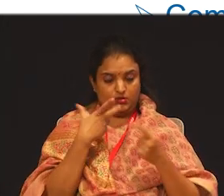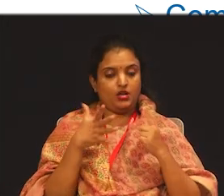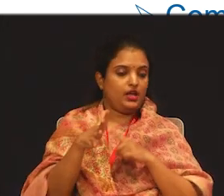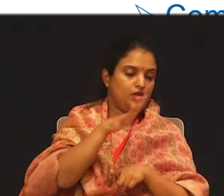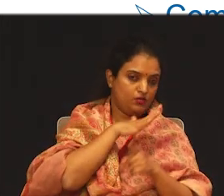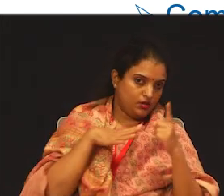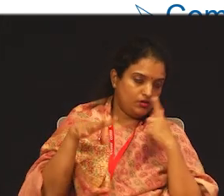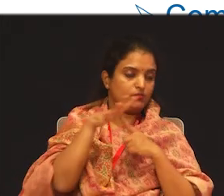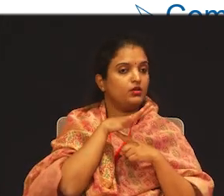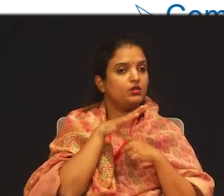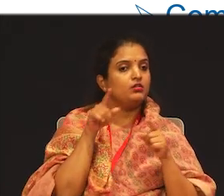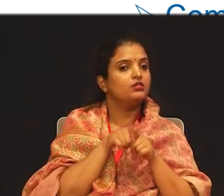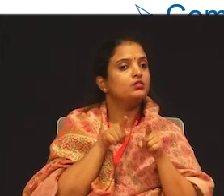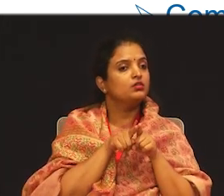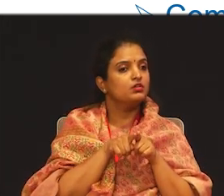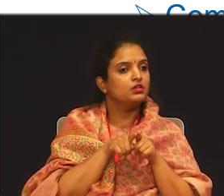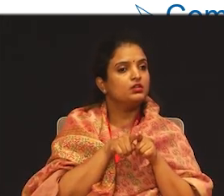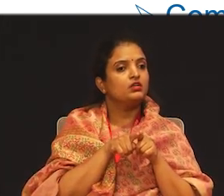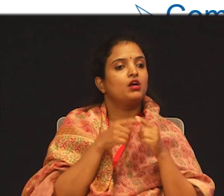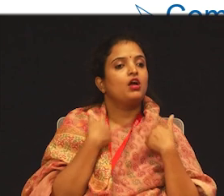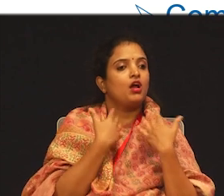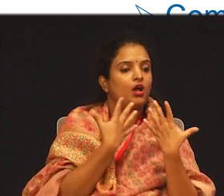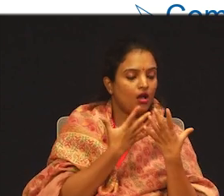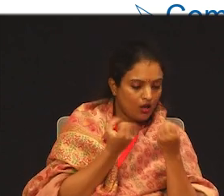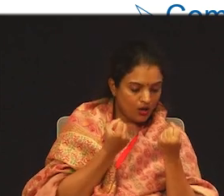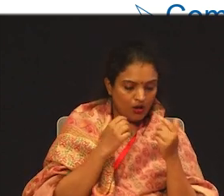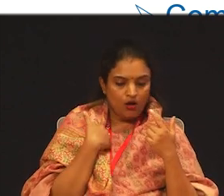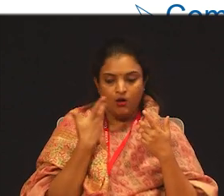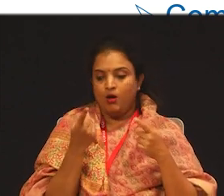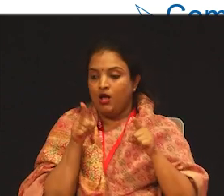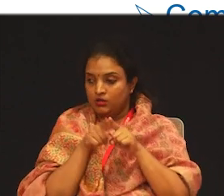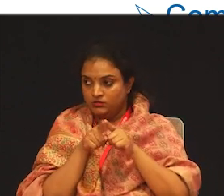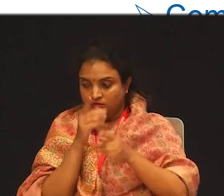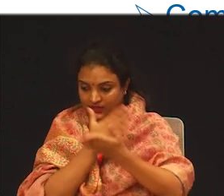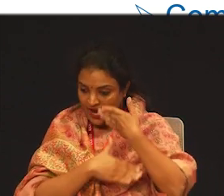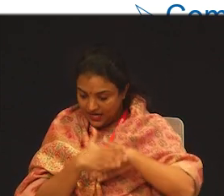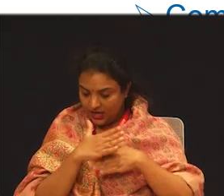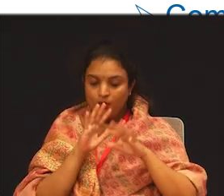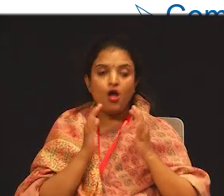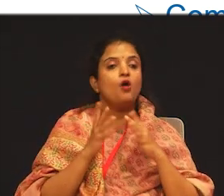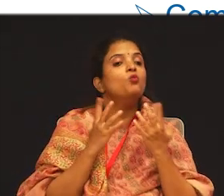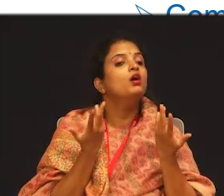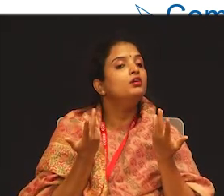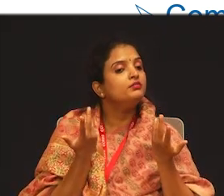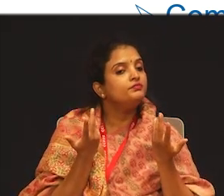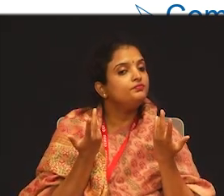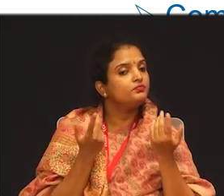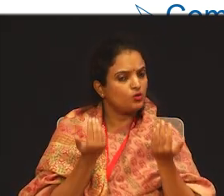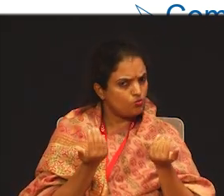environment whether I make this disability a handicap or not. How is it